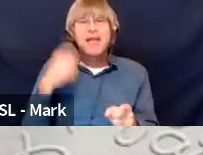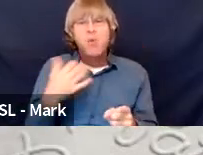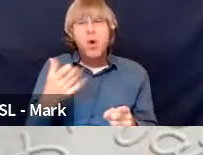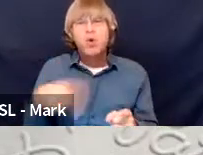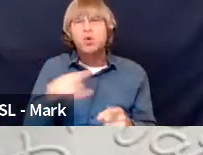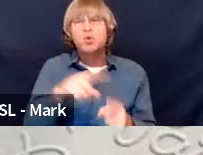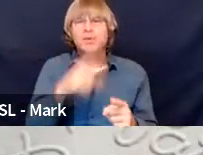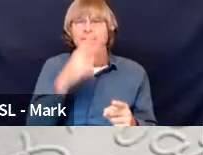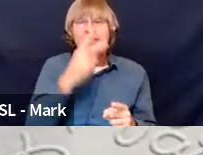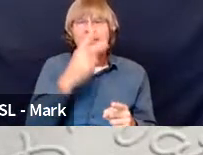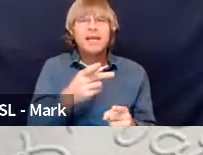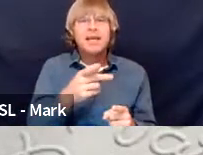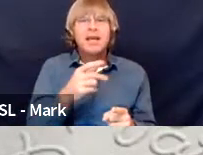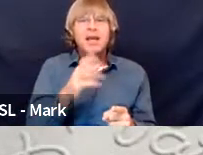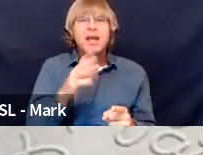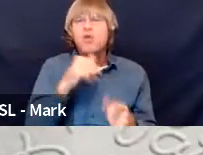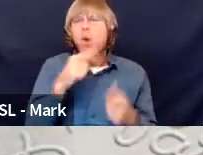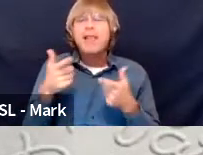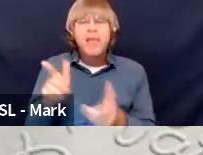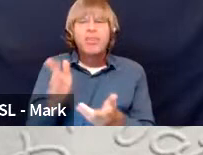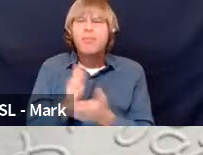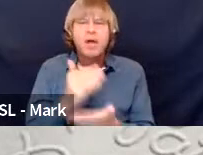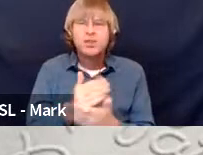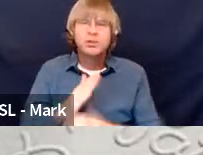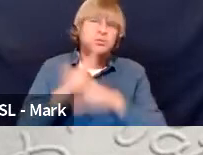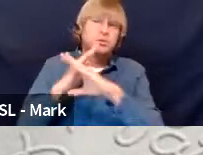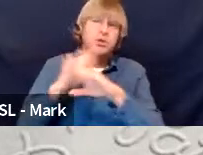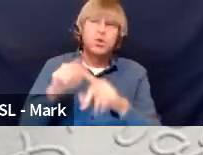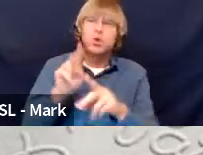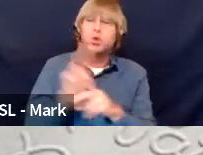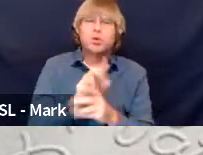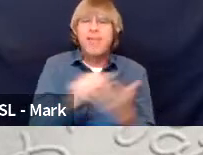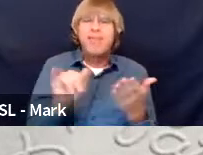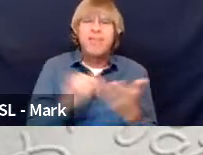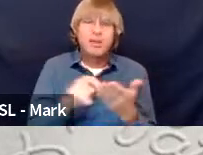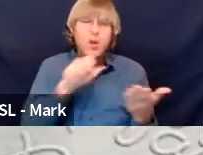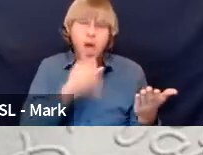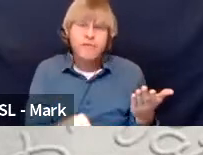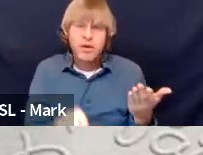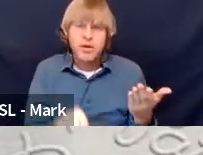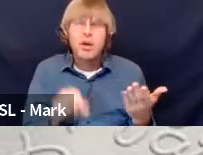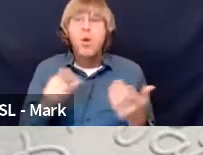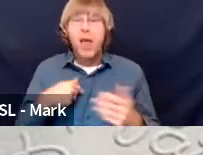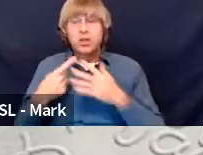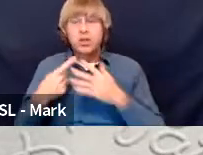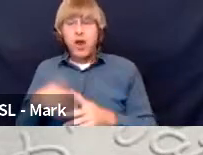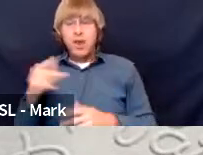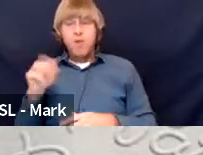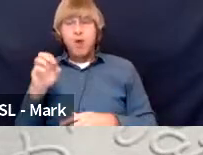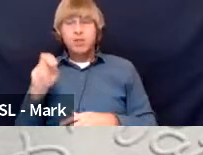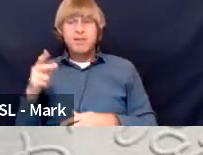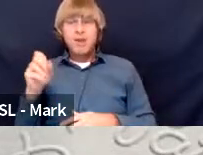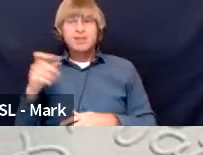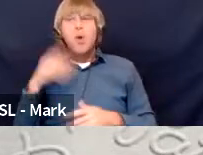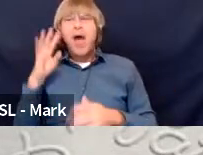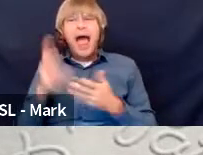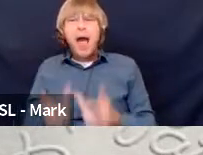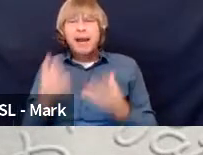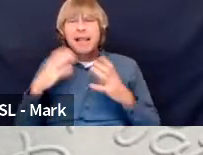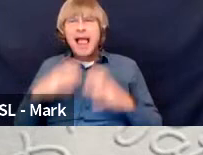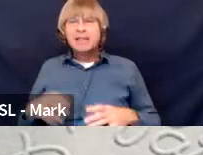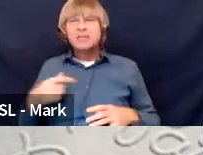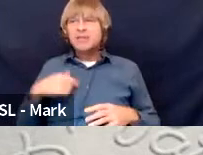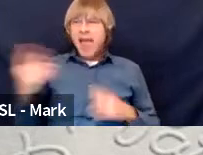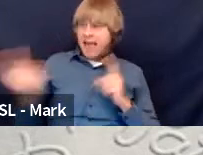you to see, don't let budget stop you from using things that you love. Again, when I started Parse Parcel, I didn't know how many clients